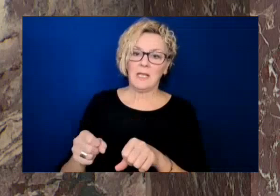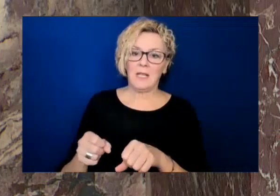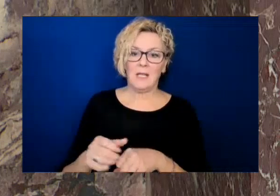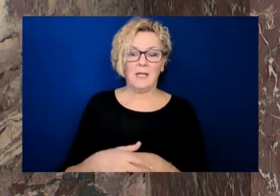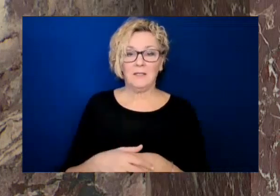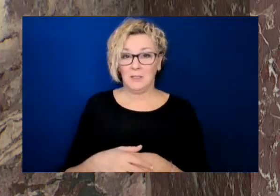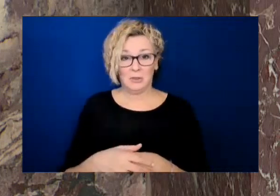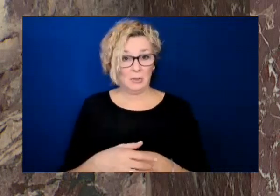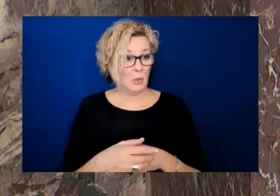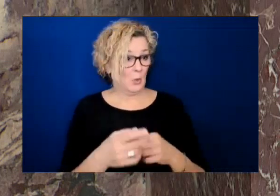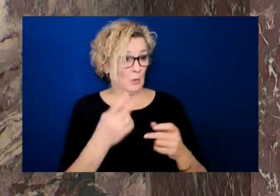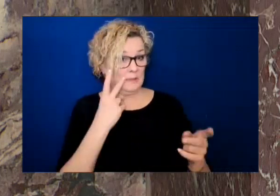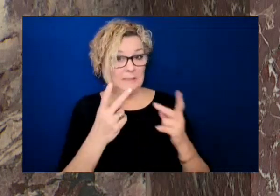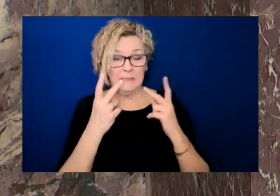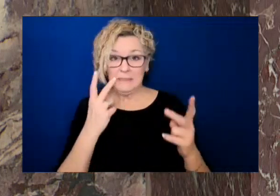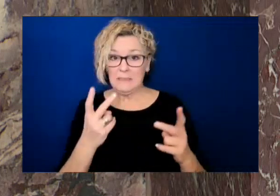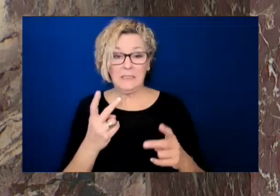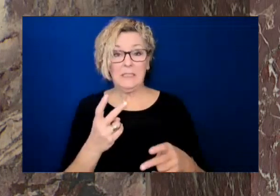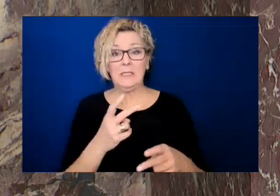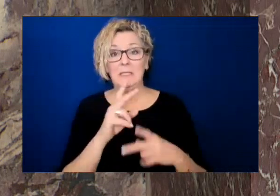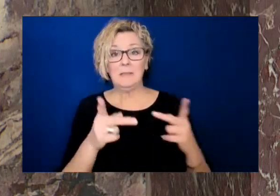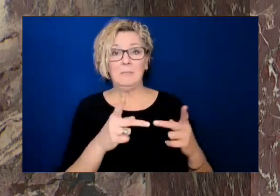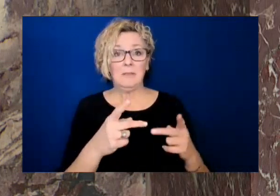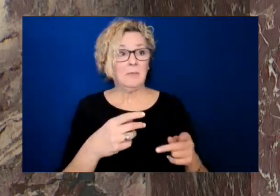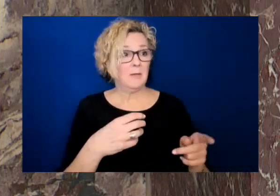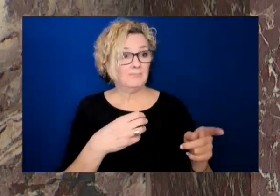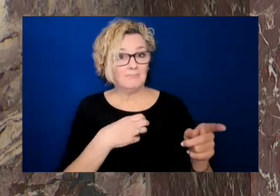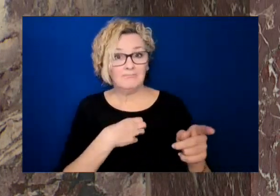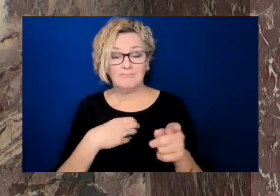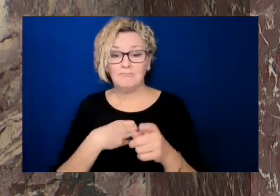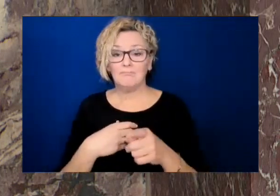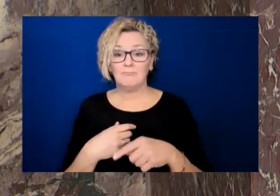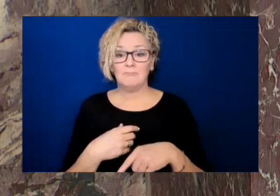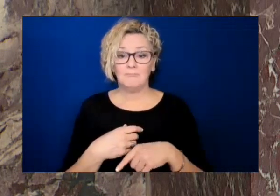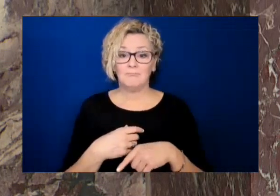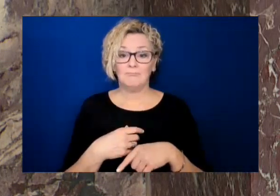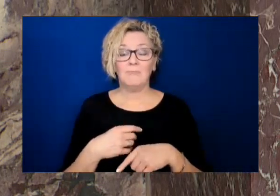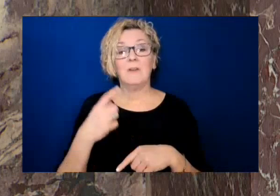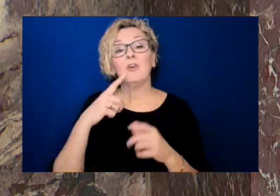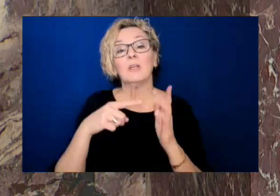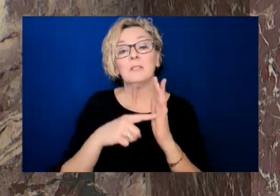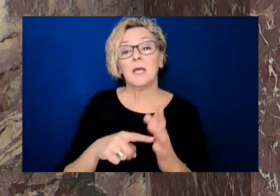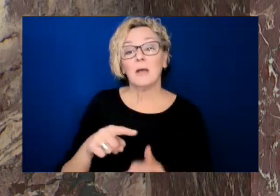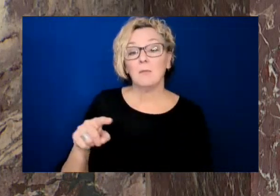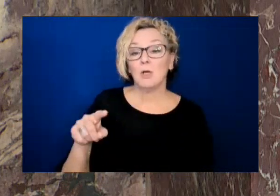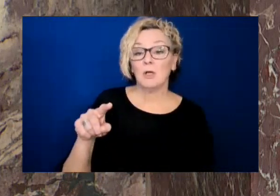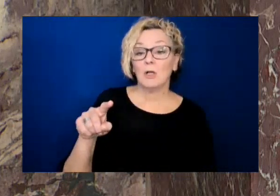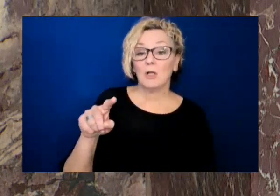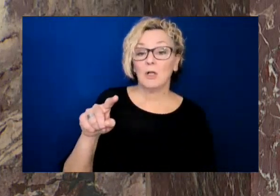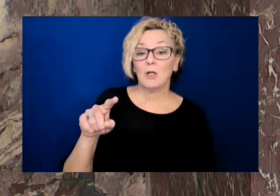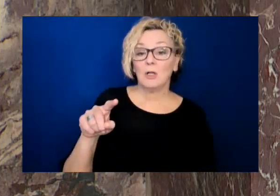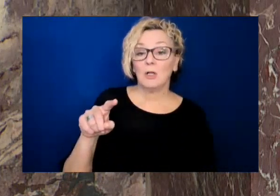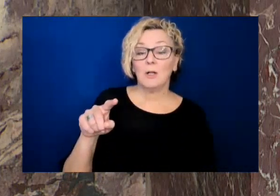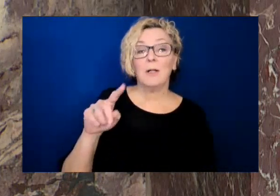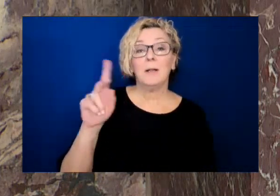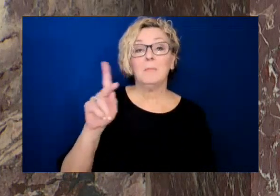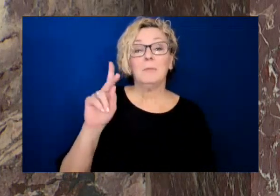and sanctioned Zoom backgrounds containing the phrase from the river to the